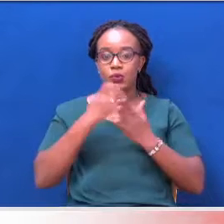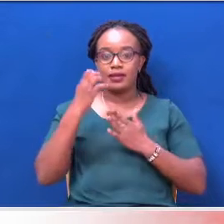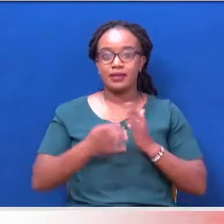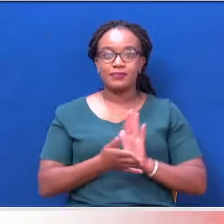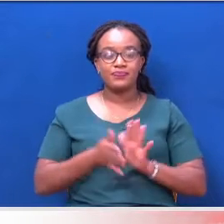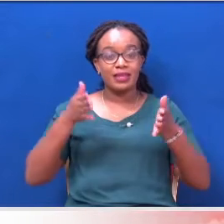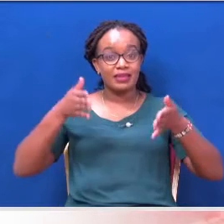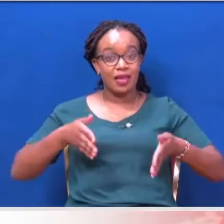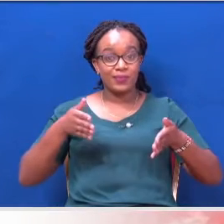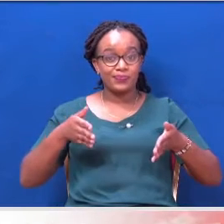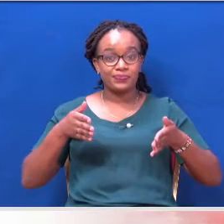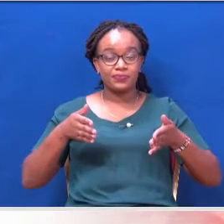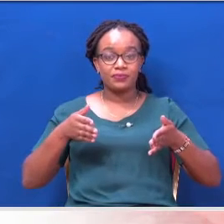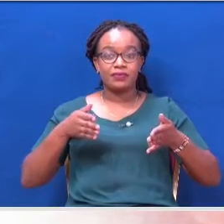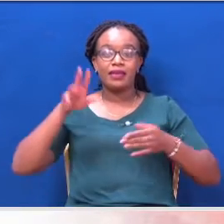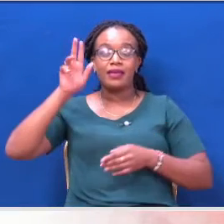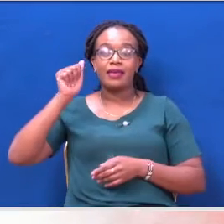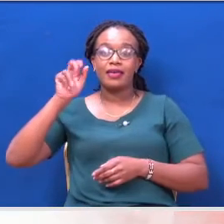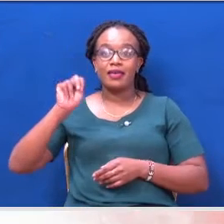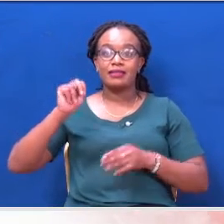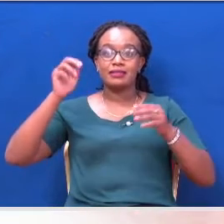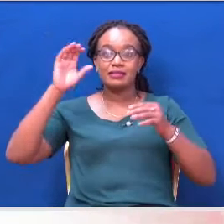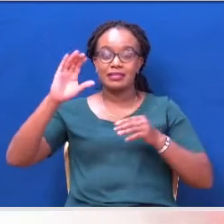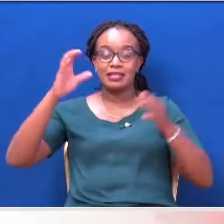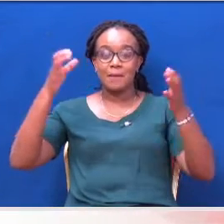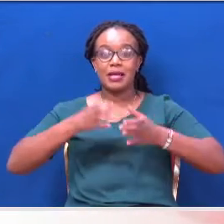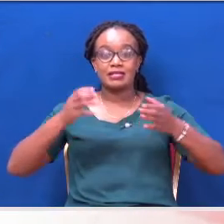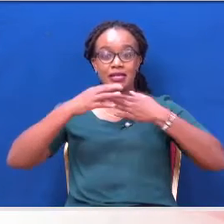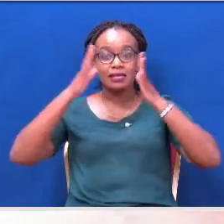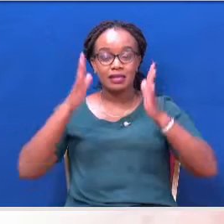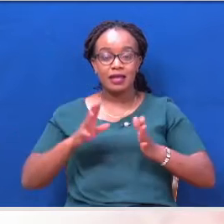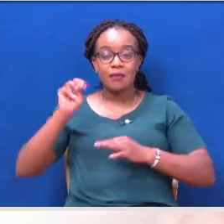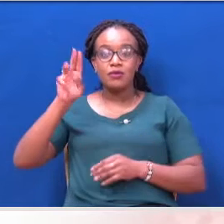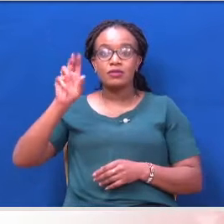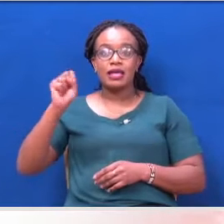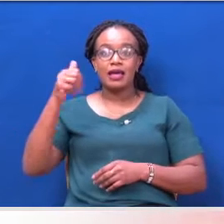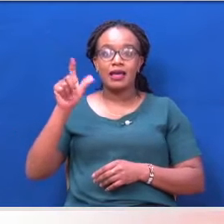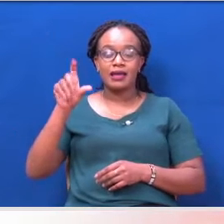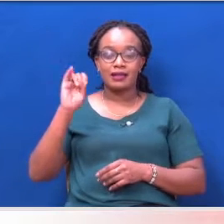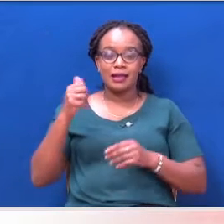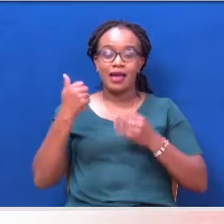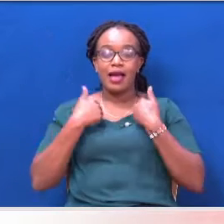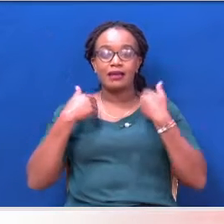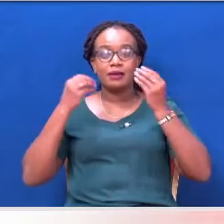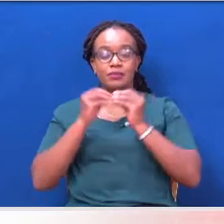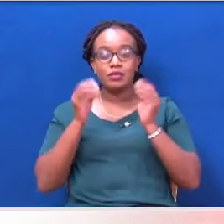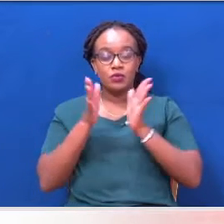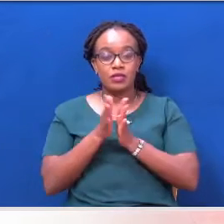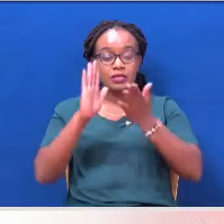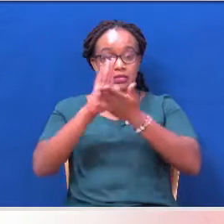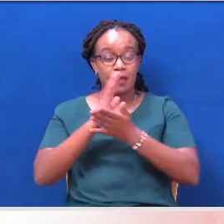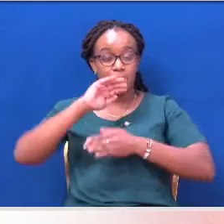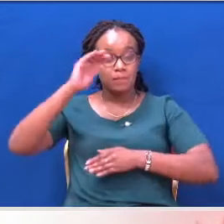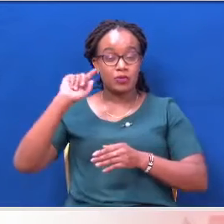Now, meanwhile, ANC party leader Musalia Mudavadi held a meeting with a section of Mount Kenya leaders,